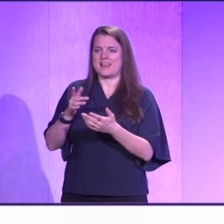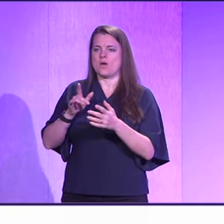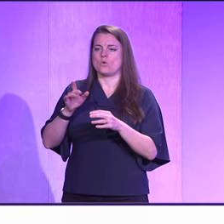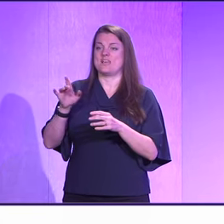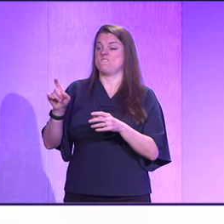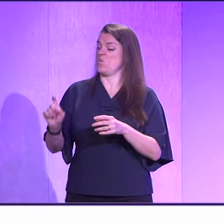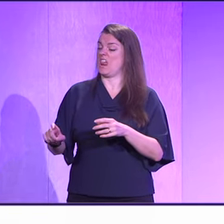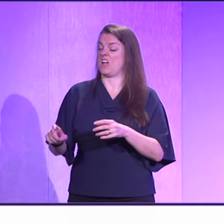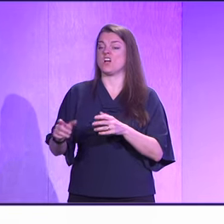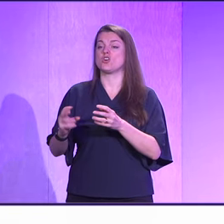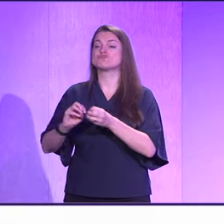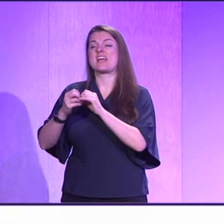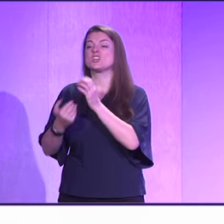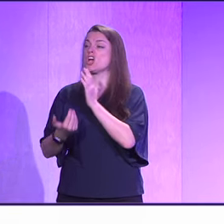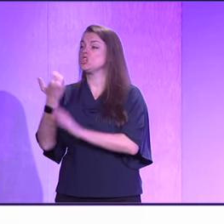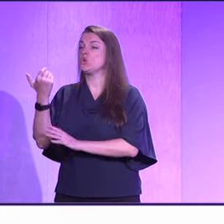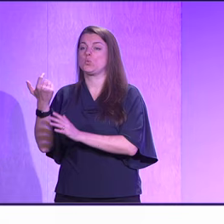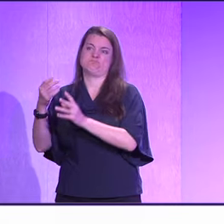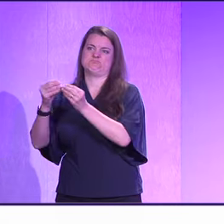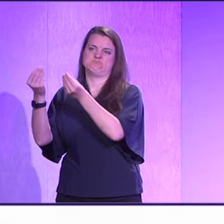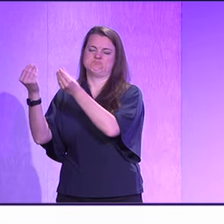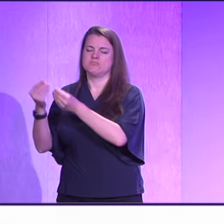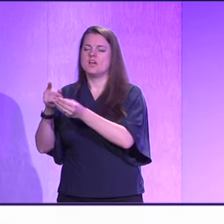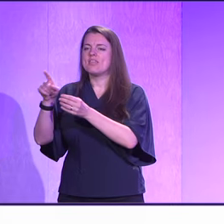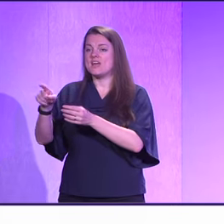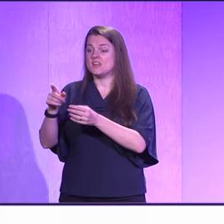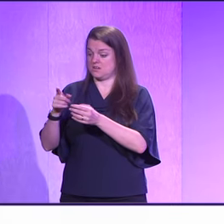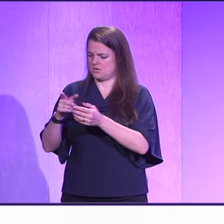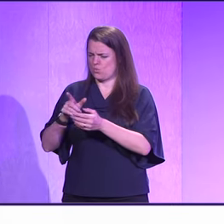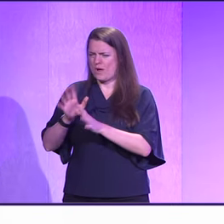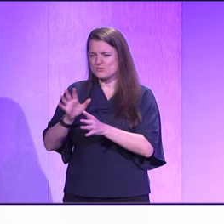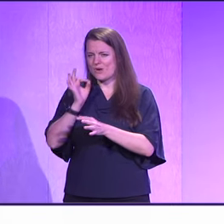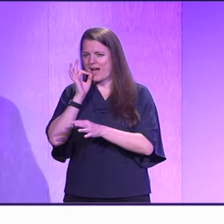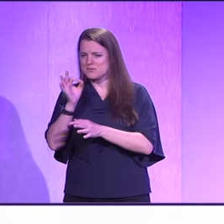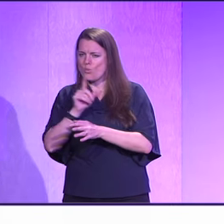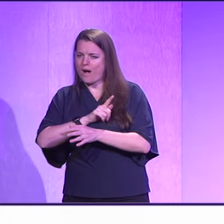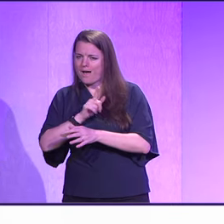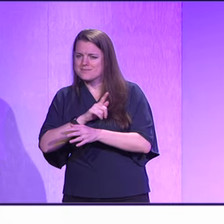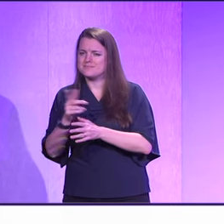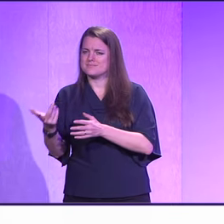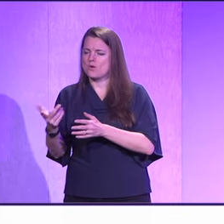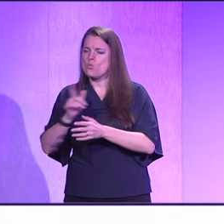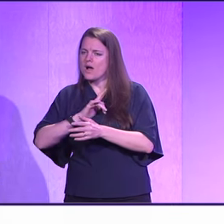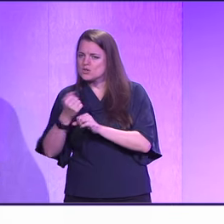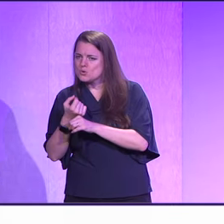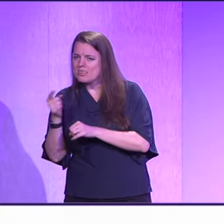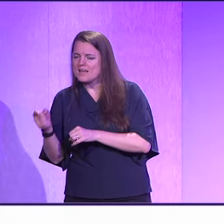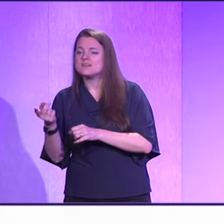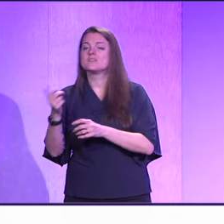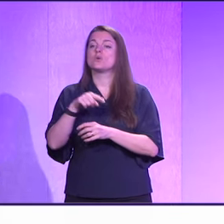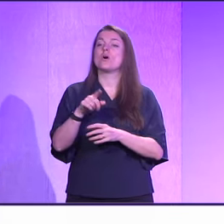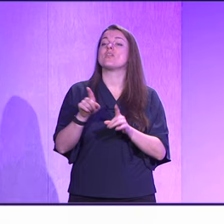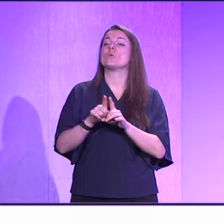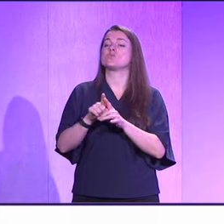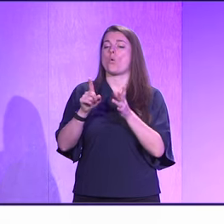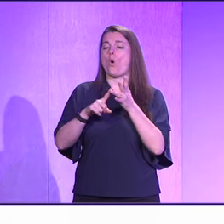repo, why are you creating a new repo, right? What permissions are you doing to that? And it's now the same with the incident management tool. They happen to use